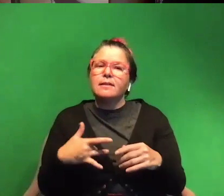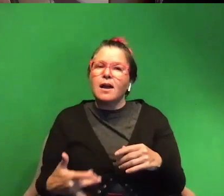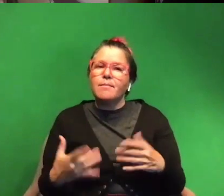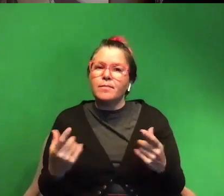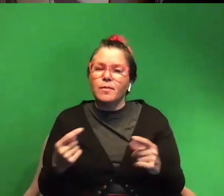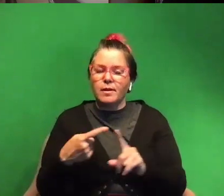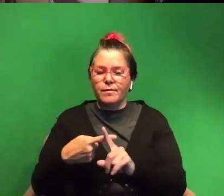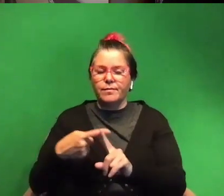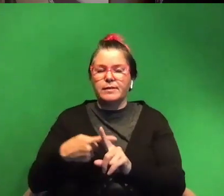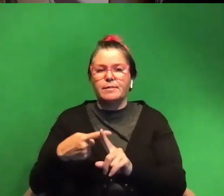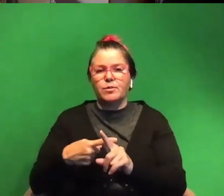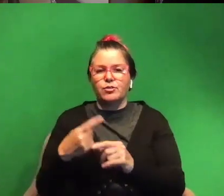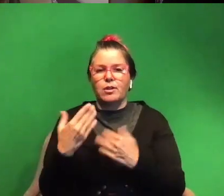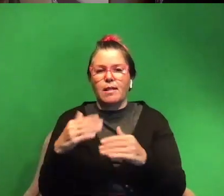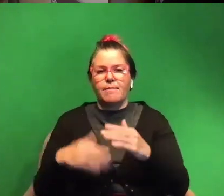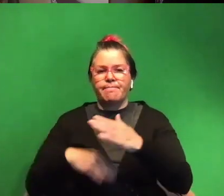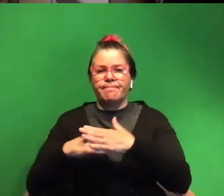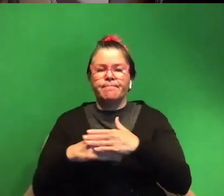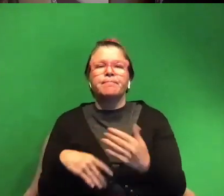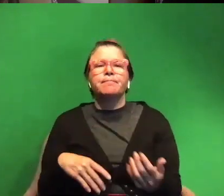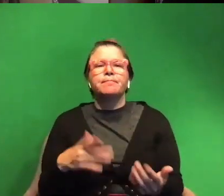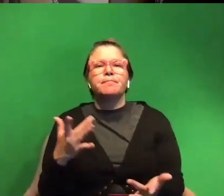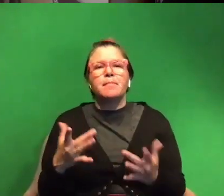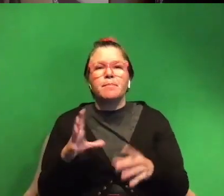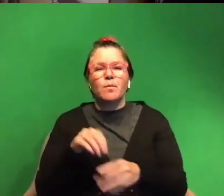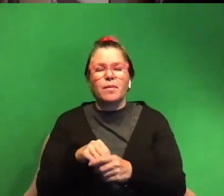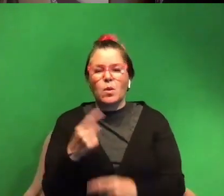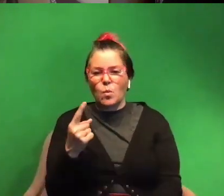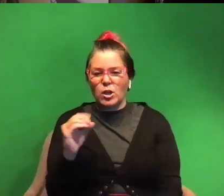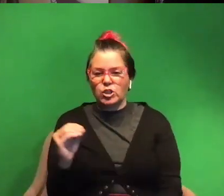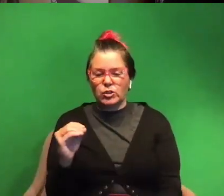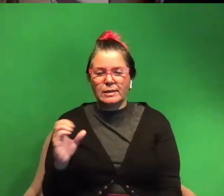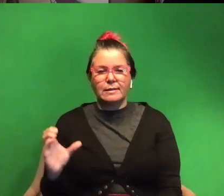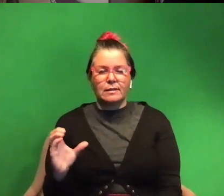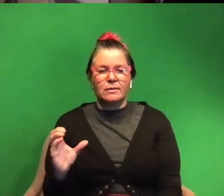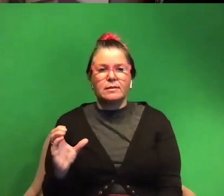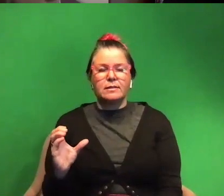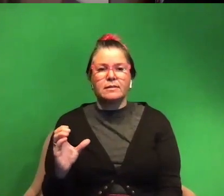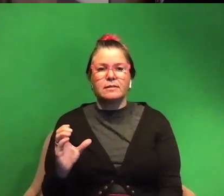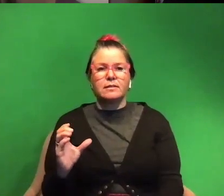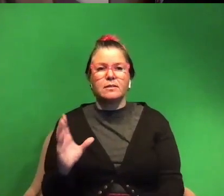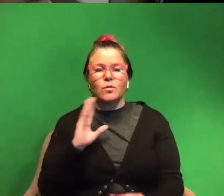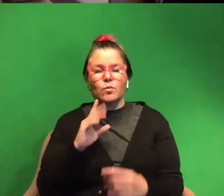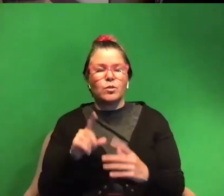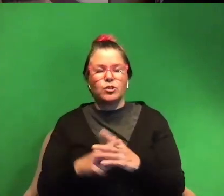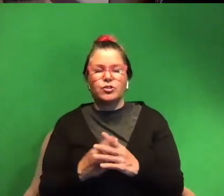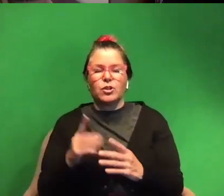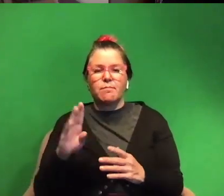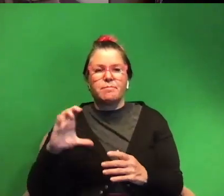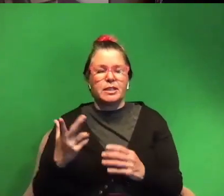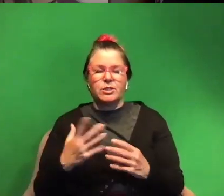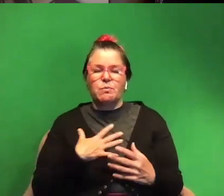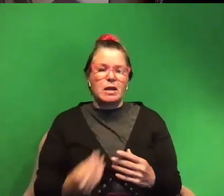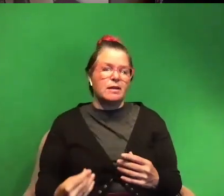thermal limit or their temperature limit. So they might be within like 1 degree Celsius of where they're going to start bleaching, and then because